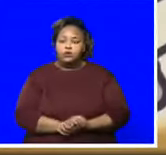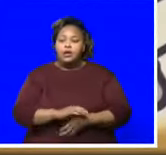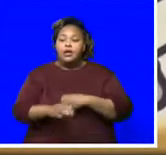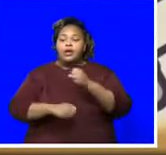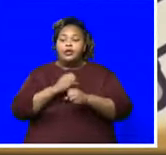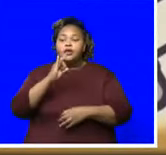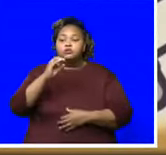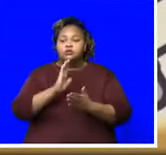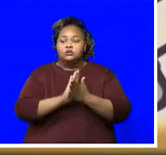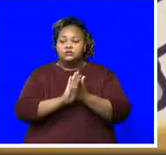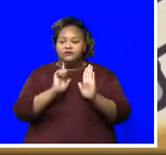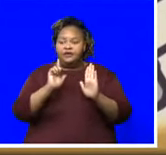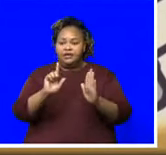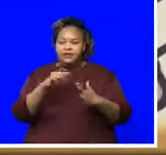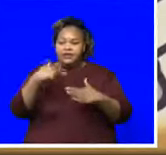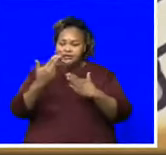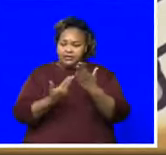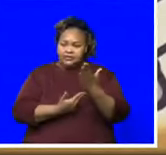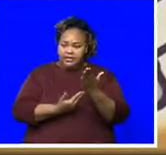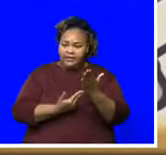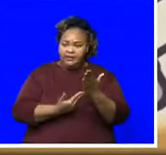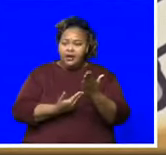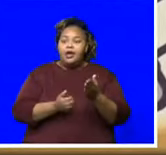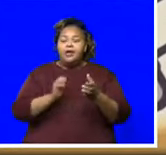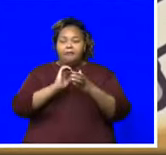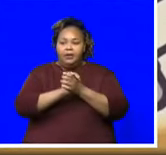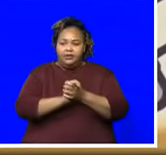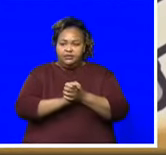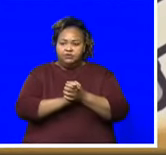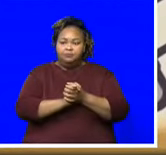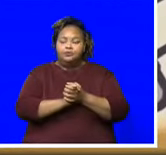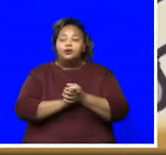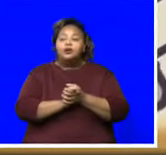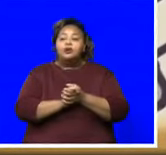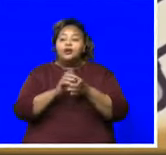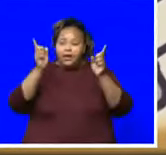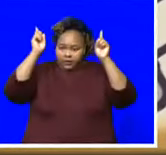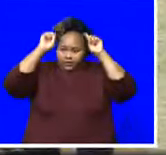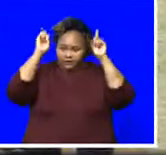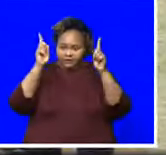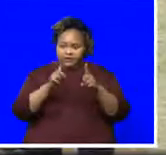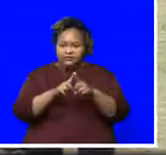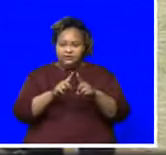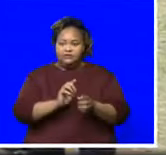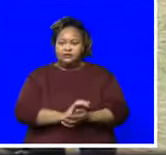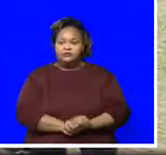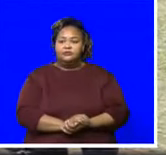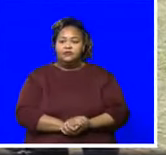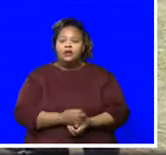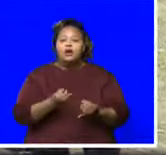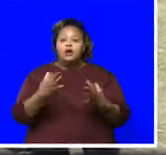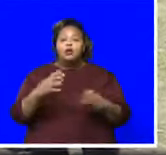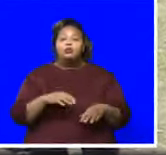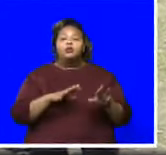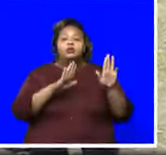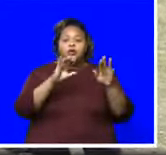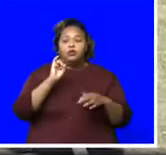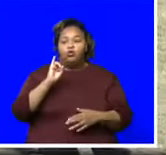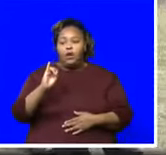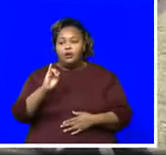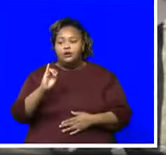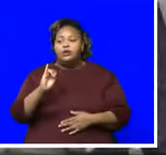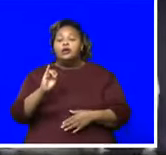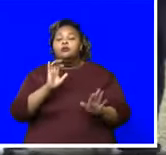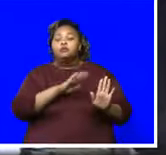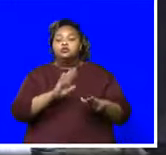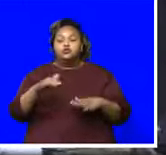UNESWA, where the academy was resuscitated to where you find it today. About 91 students graduated during the